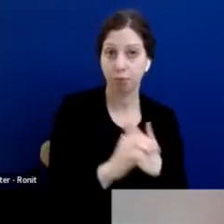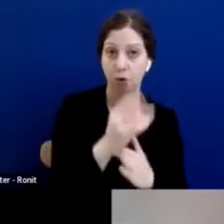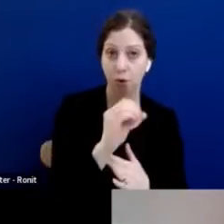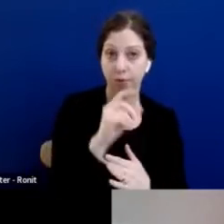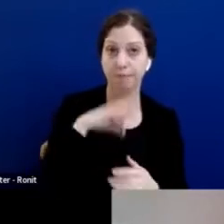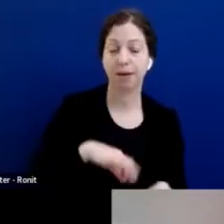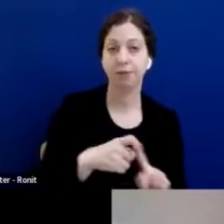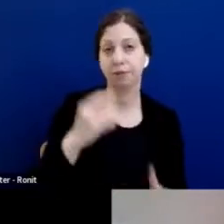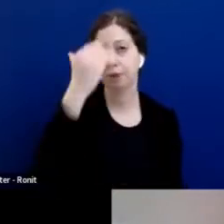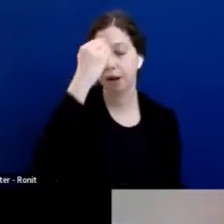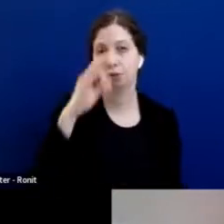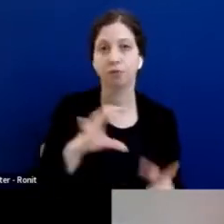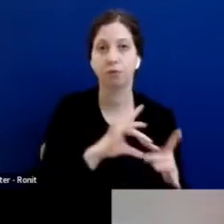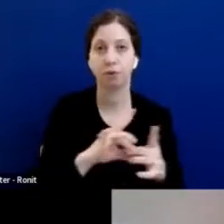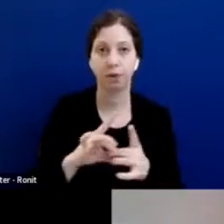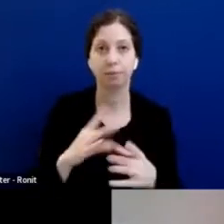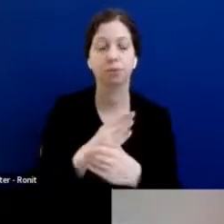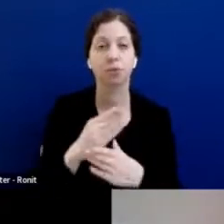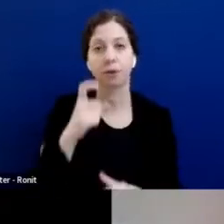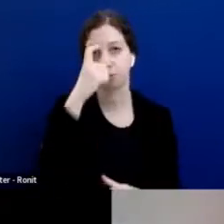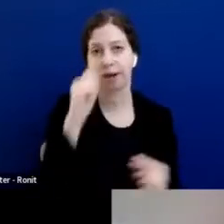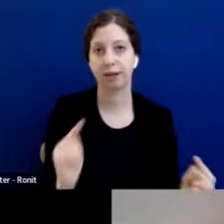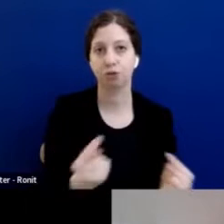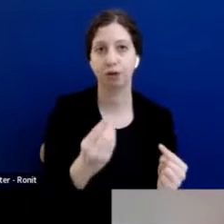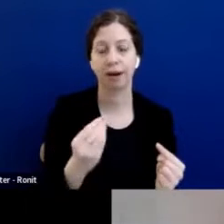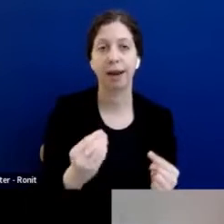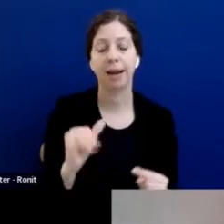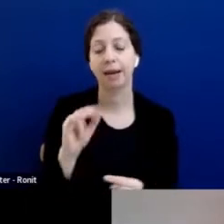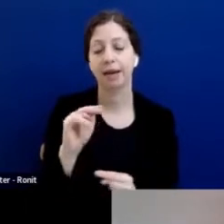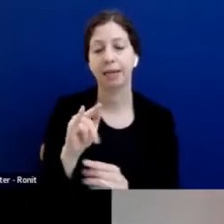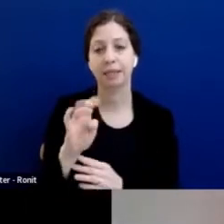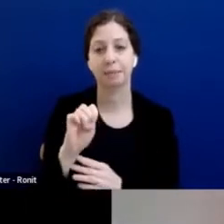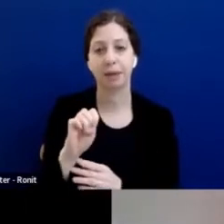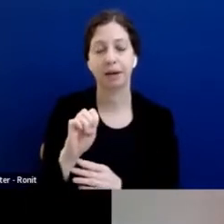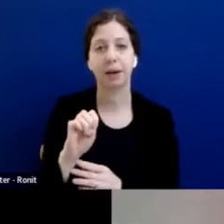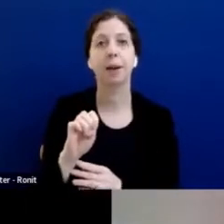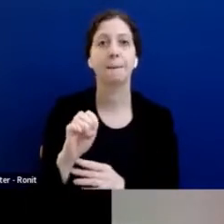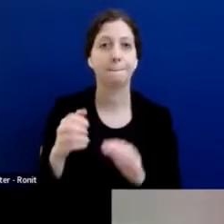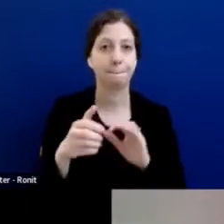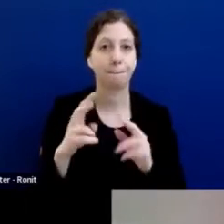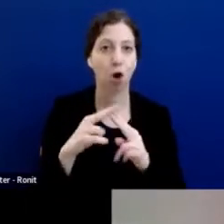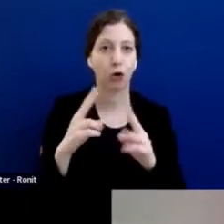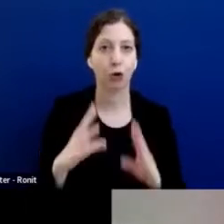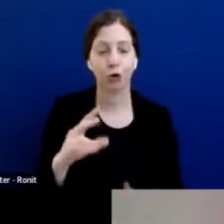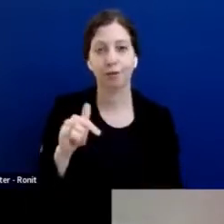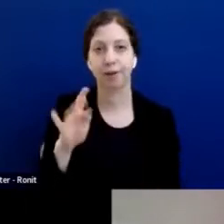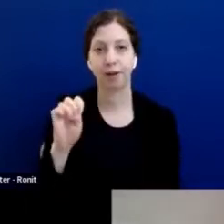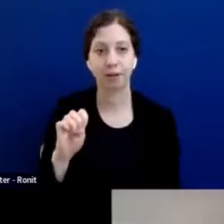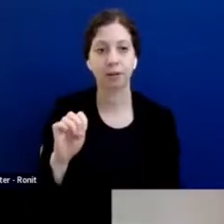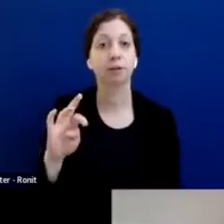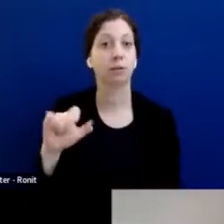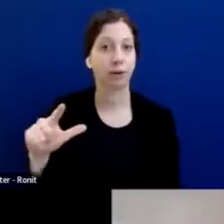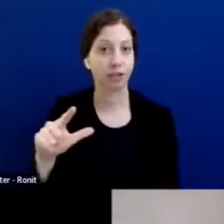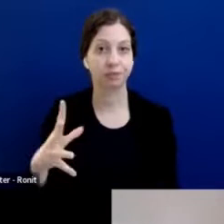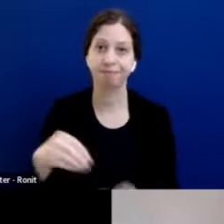knowledge of the relationship between brain injury and intimate partner violence. Rachel has been a steadfast member of our committee